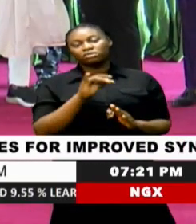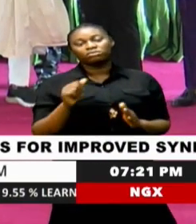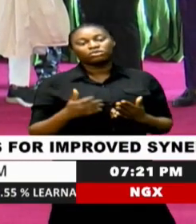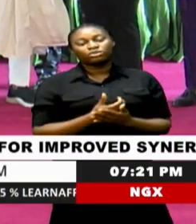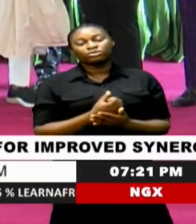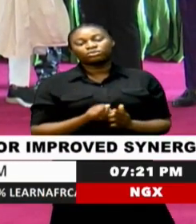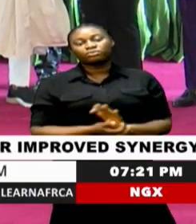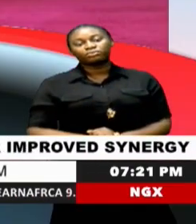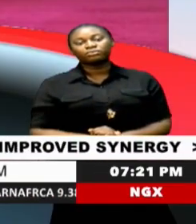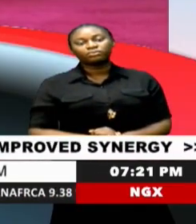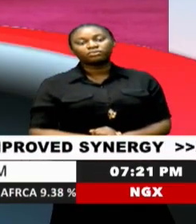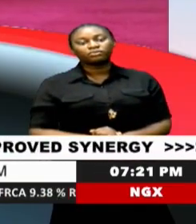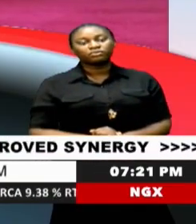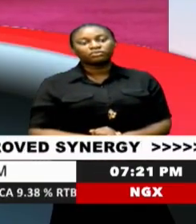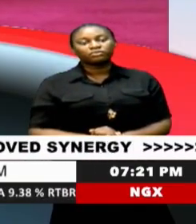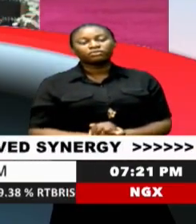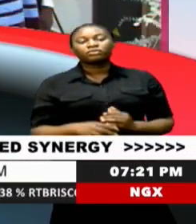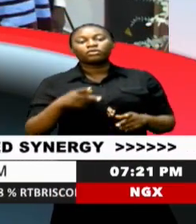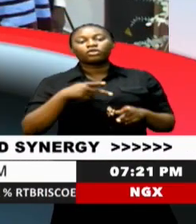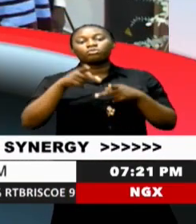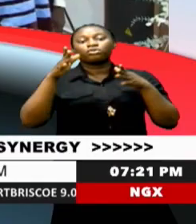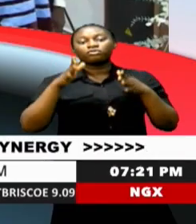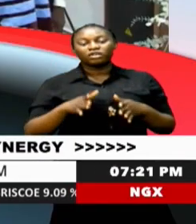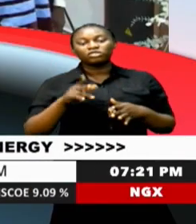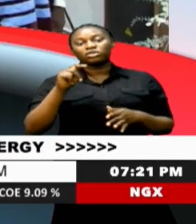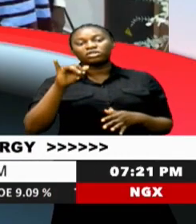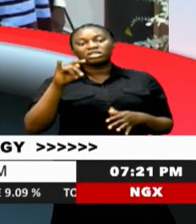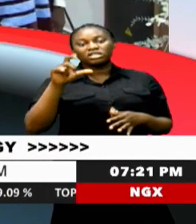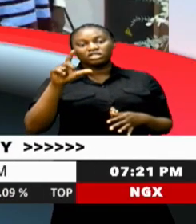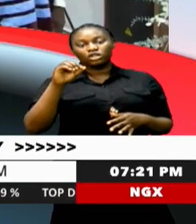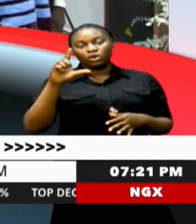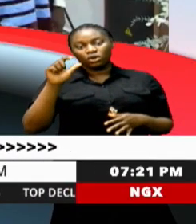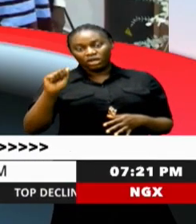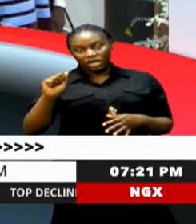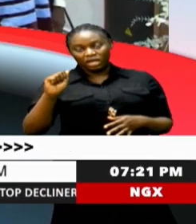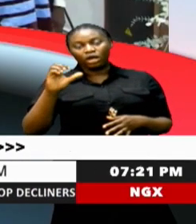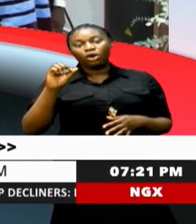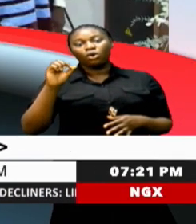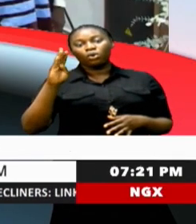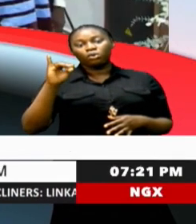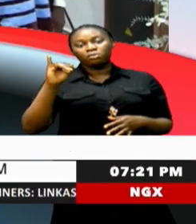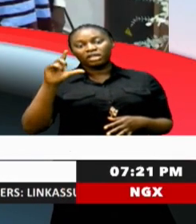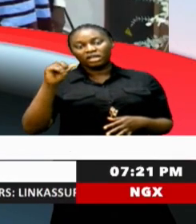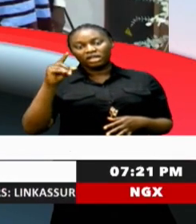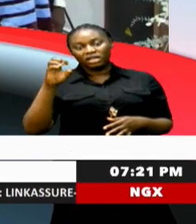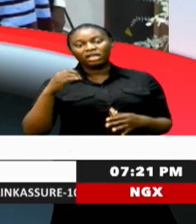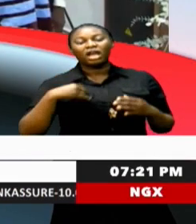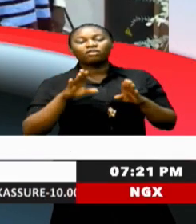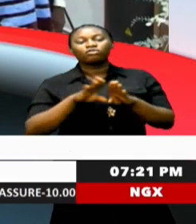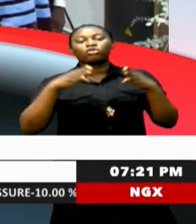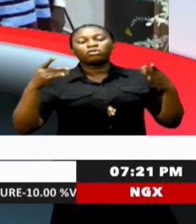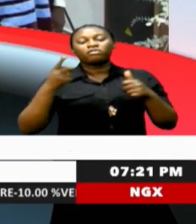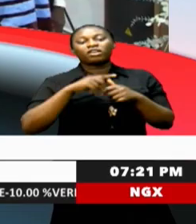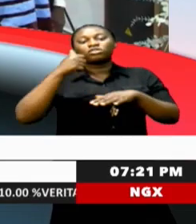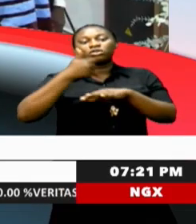NTA News. Professor Titilola Titilayo Obilade has unveiled the first inaugural